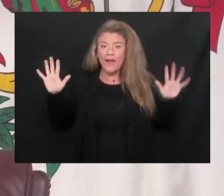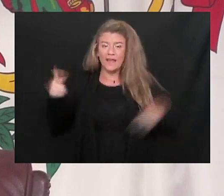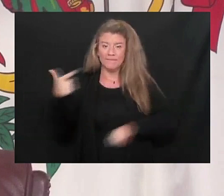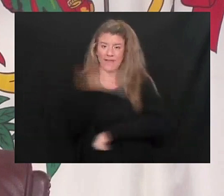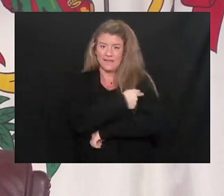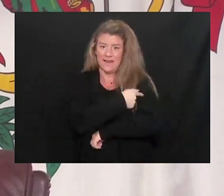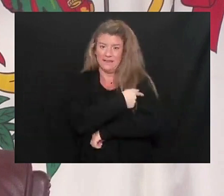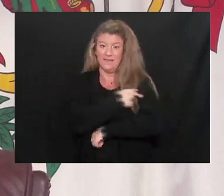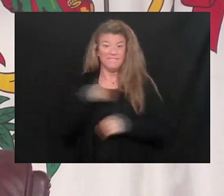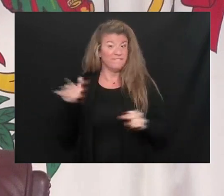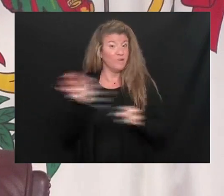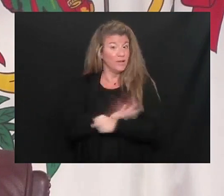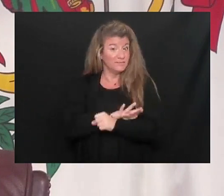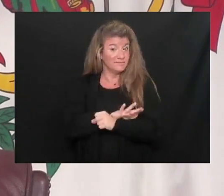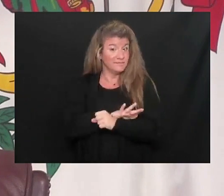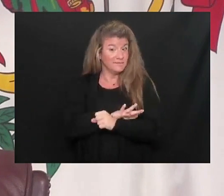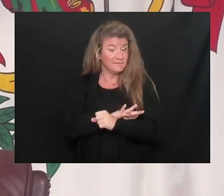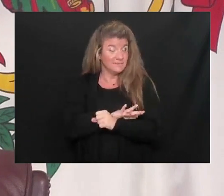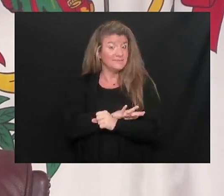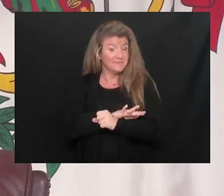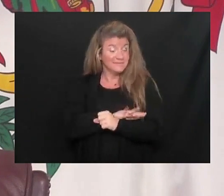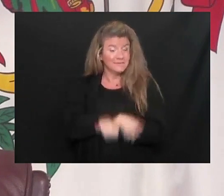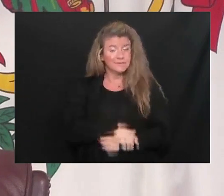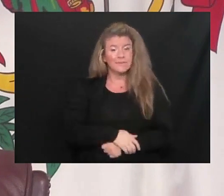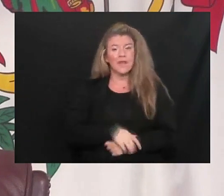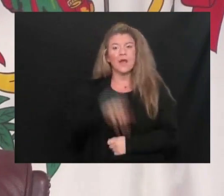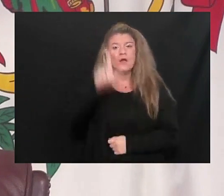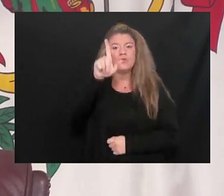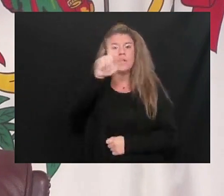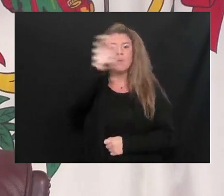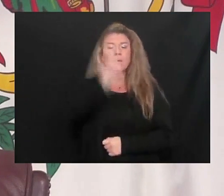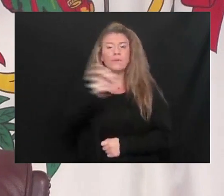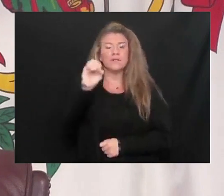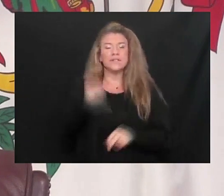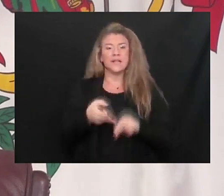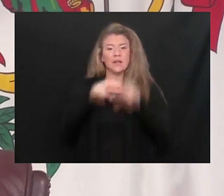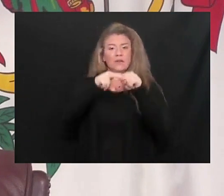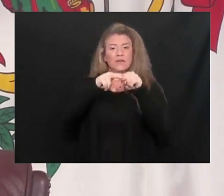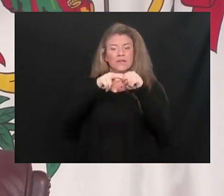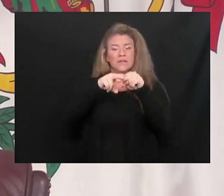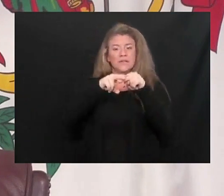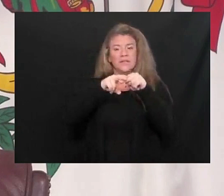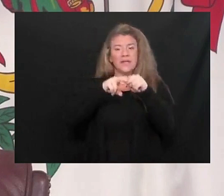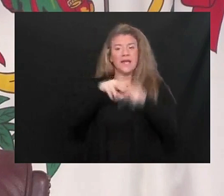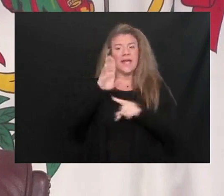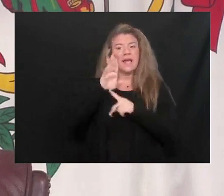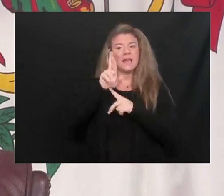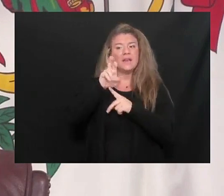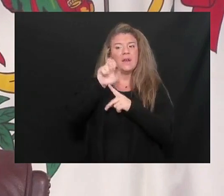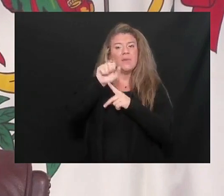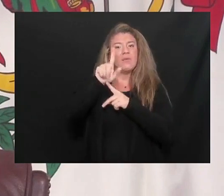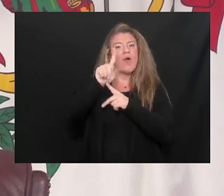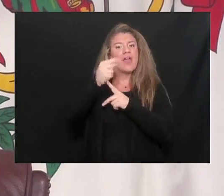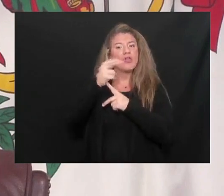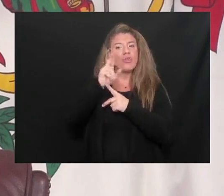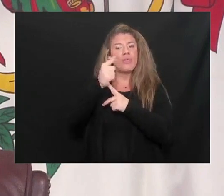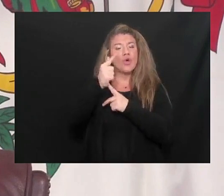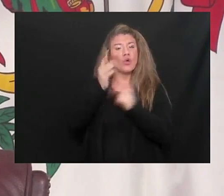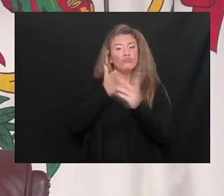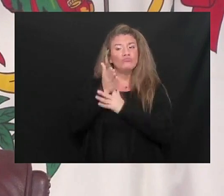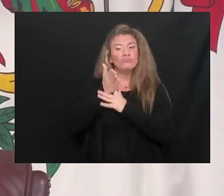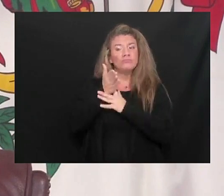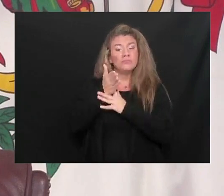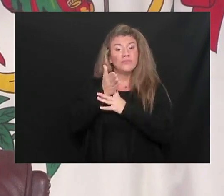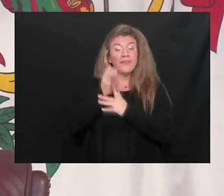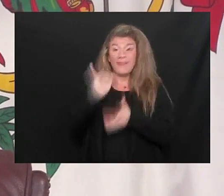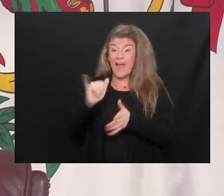vaccinated, and a 21% increase in breakthrough cases requiring